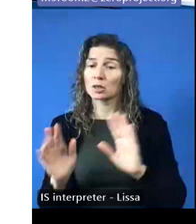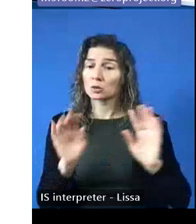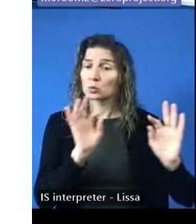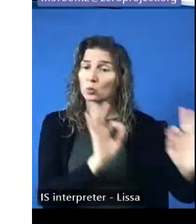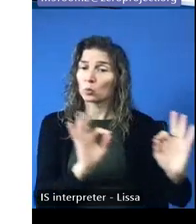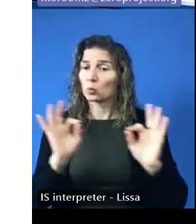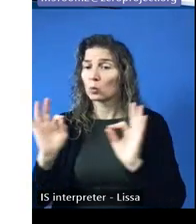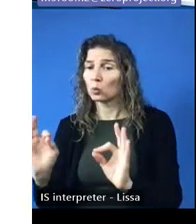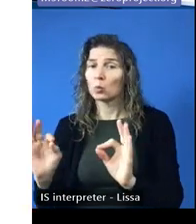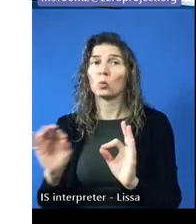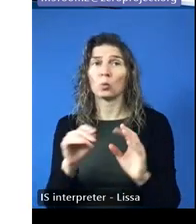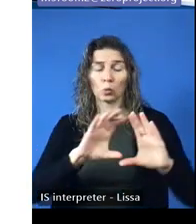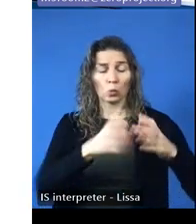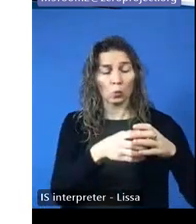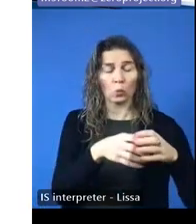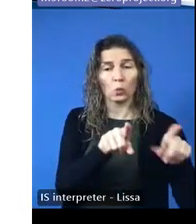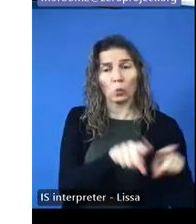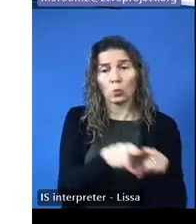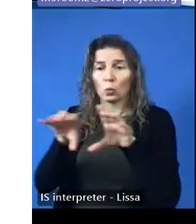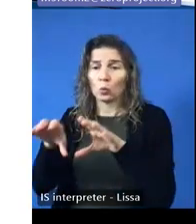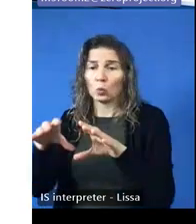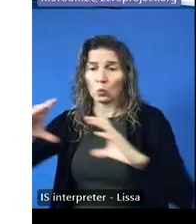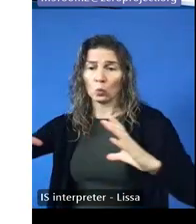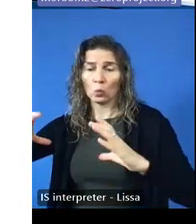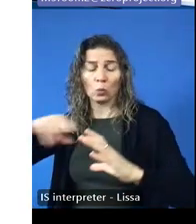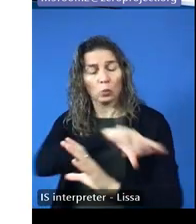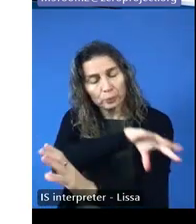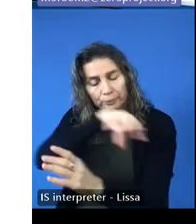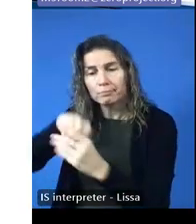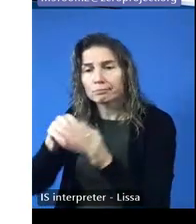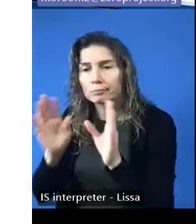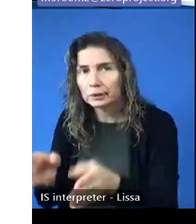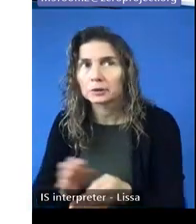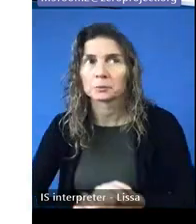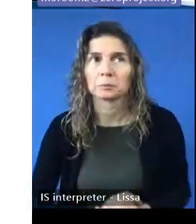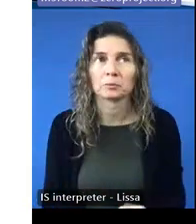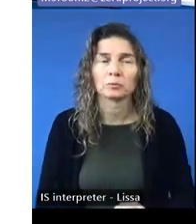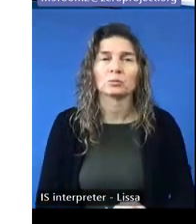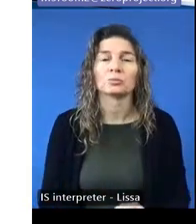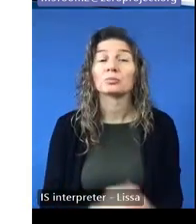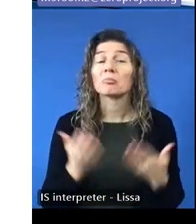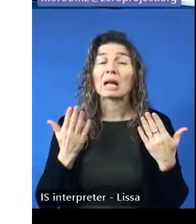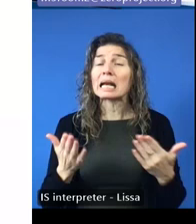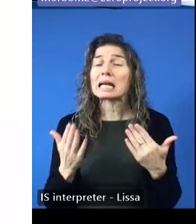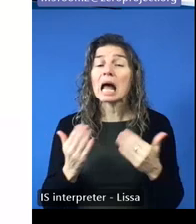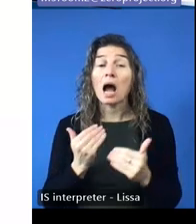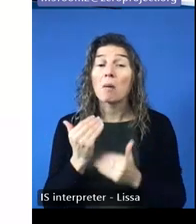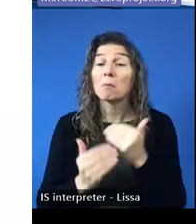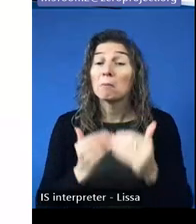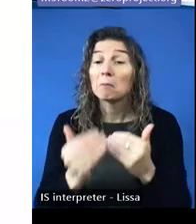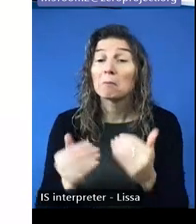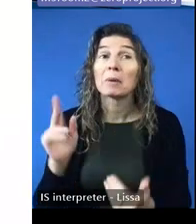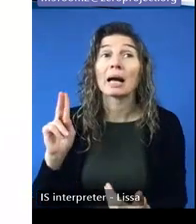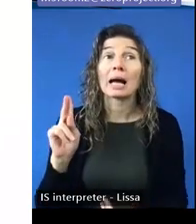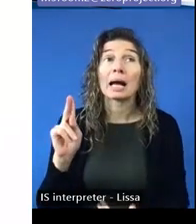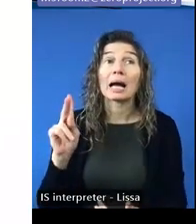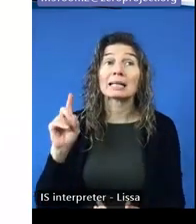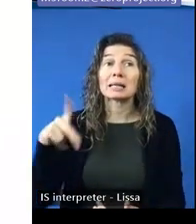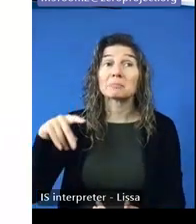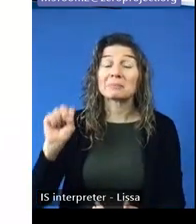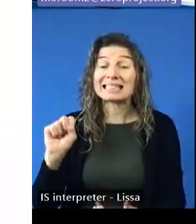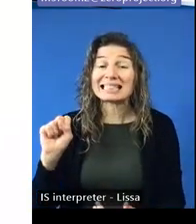Lastly, I would like to talk about what are the next steps of KDSP. Yeah, sorry, could you wrap up a little bit because we are running out